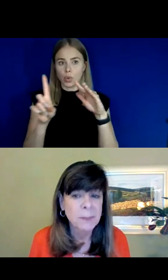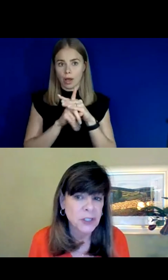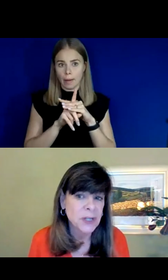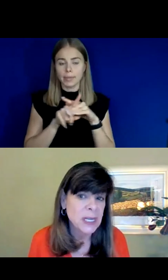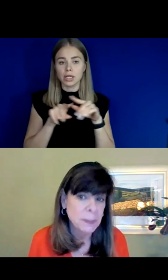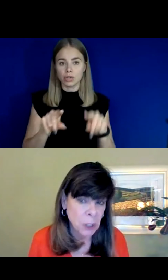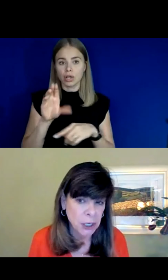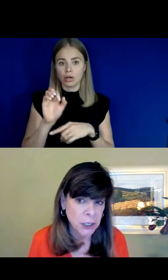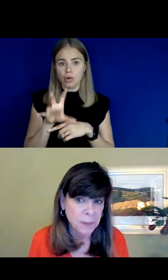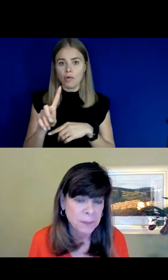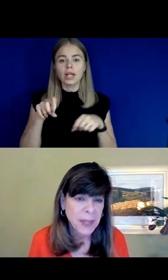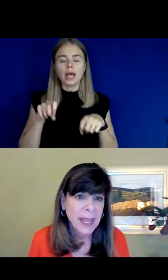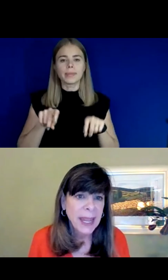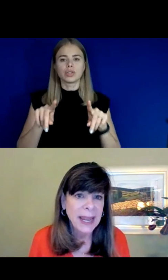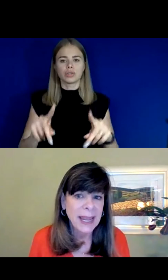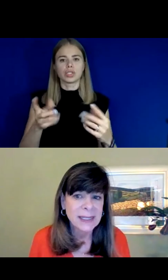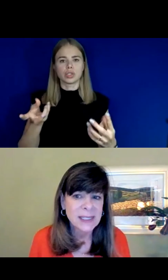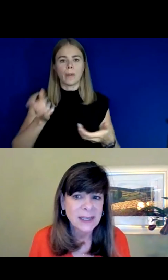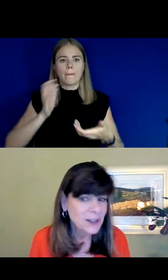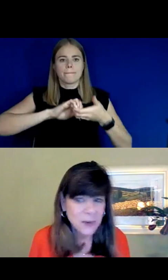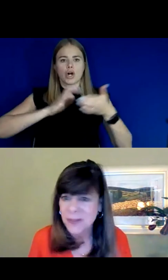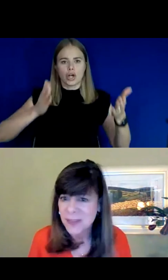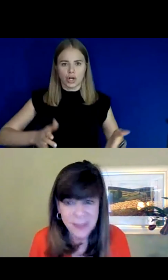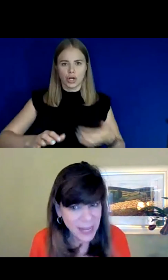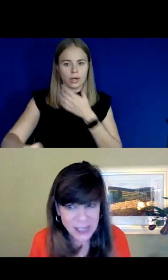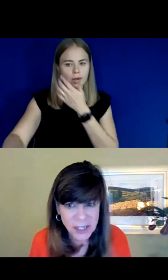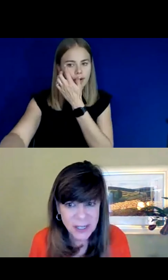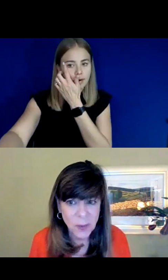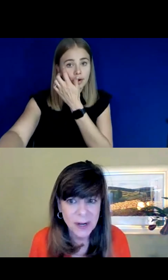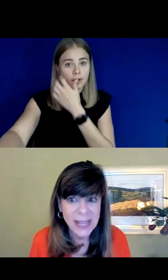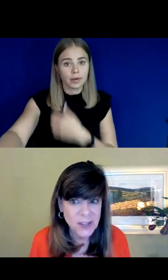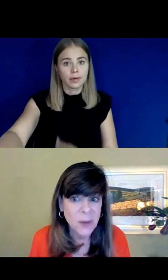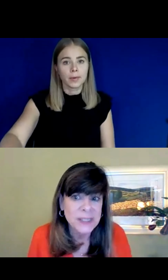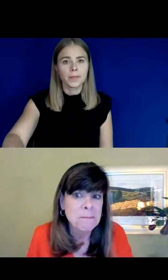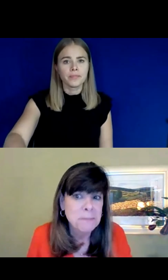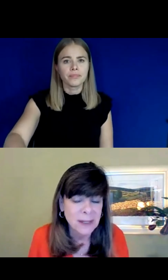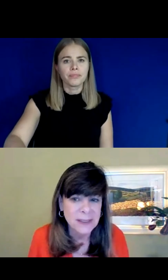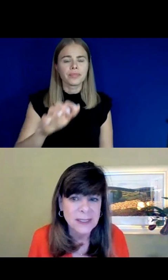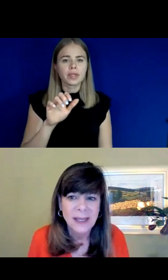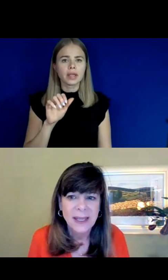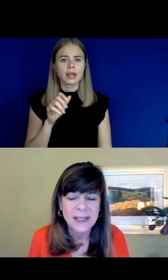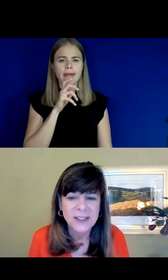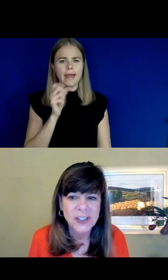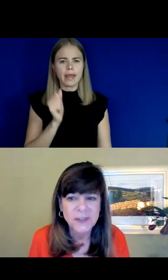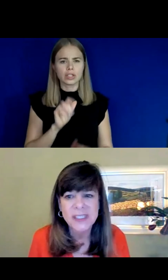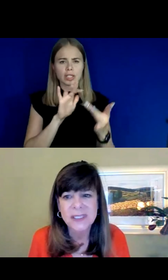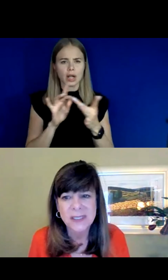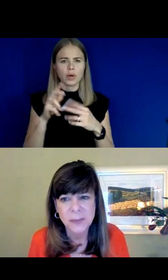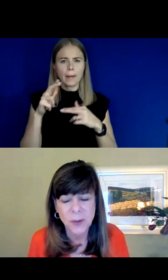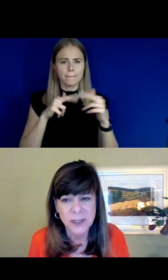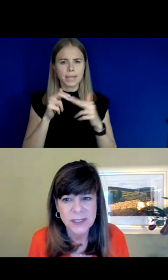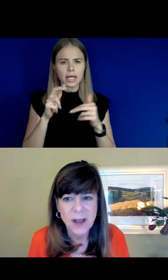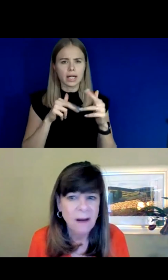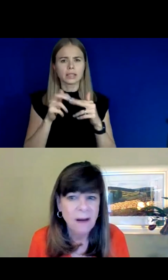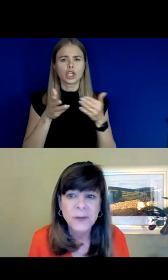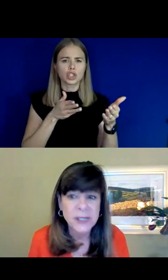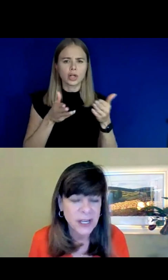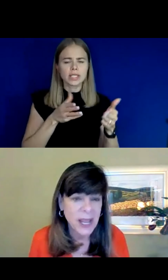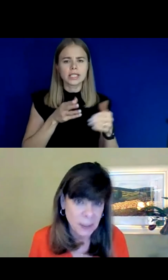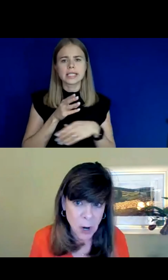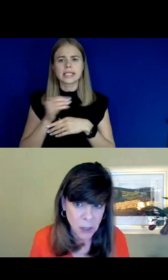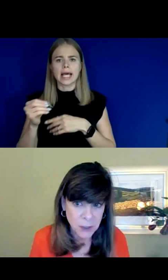the opportunity to partner. And, you know, the Aging Network has always built its services and supports